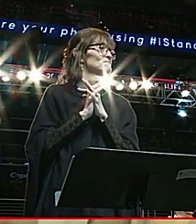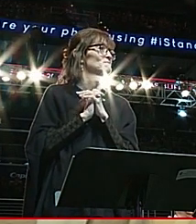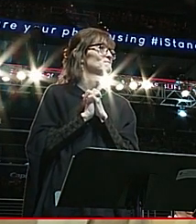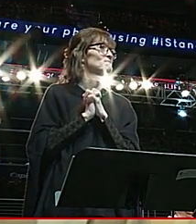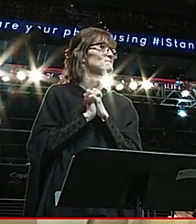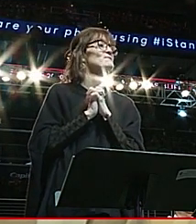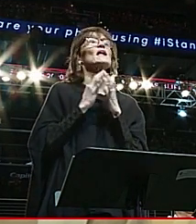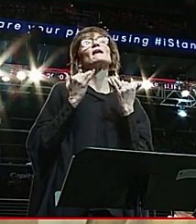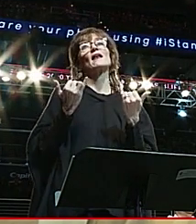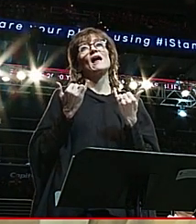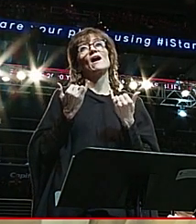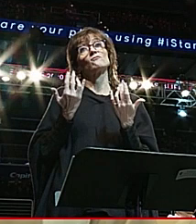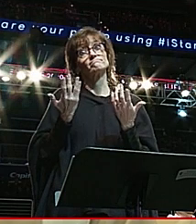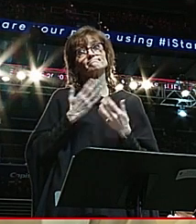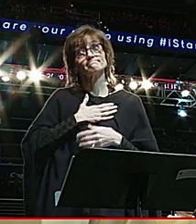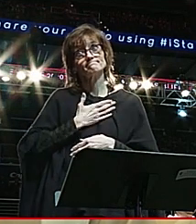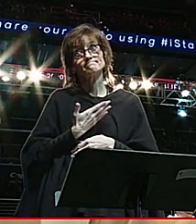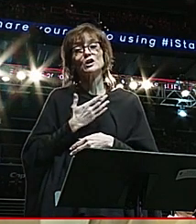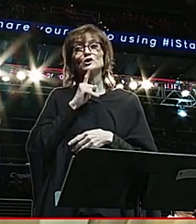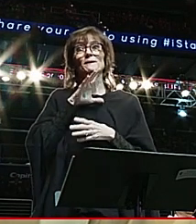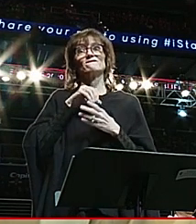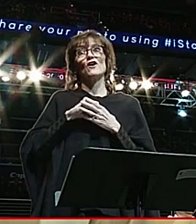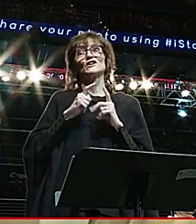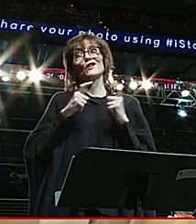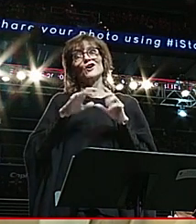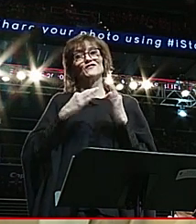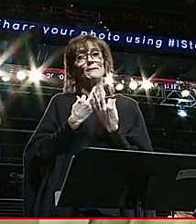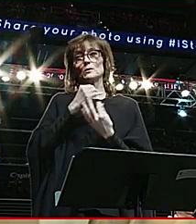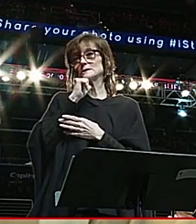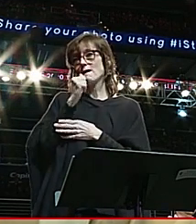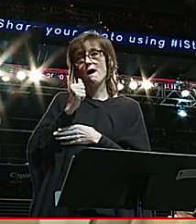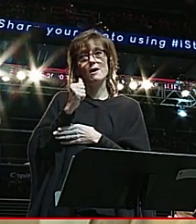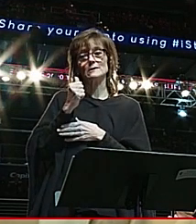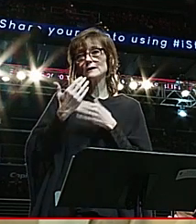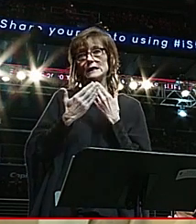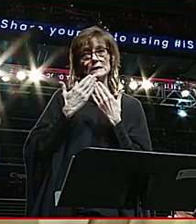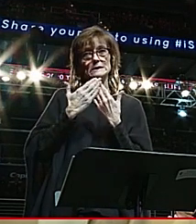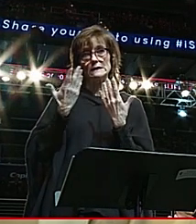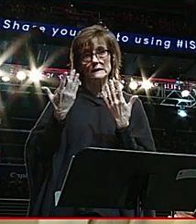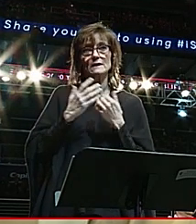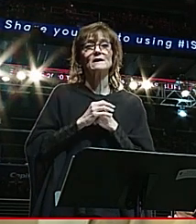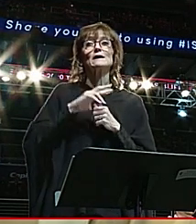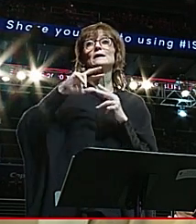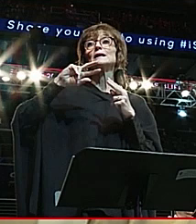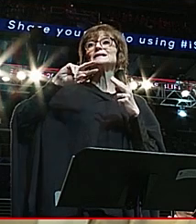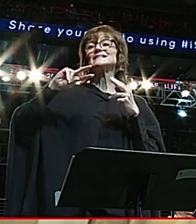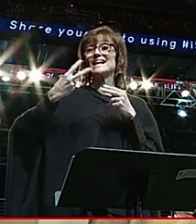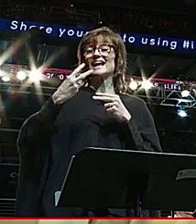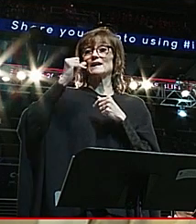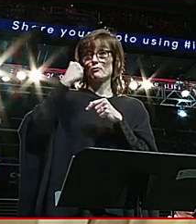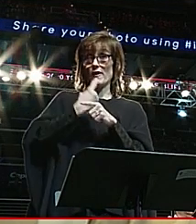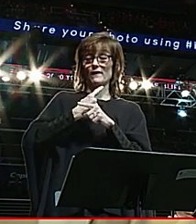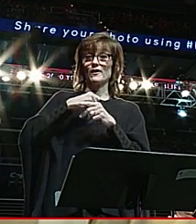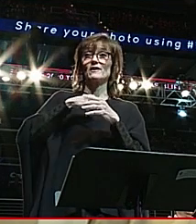Now, grant you, to be part of a large family was not easy. You know, my second brother came just about a year after